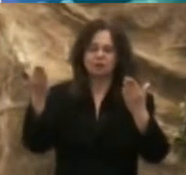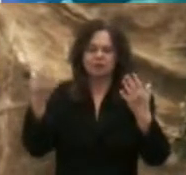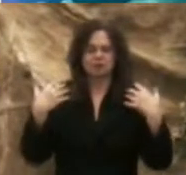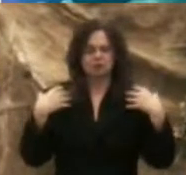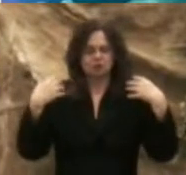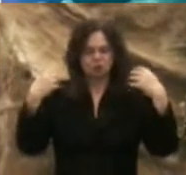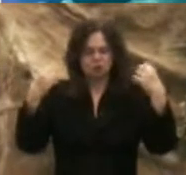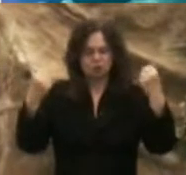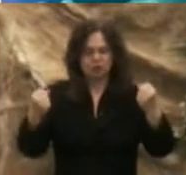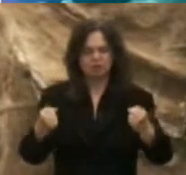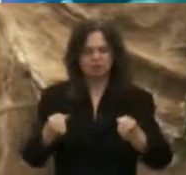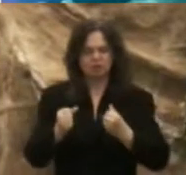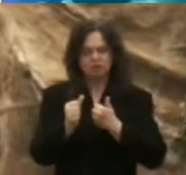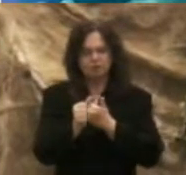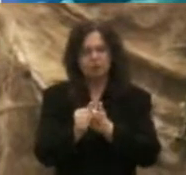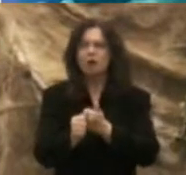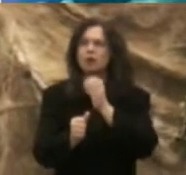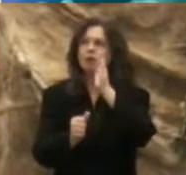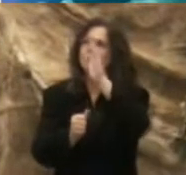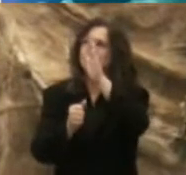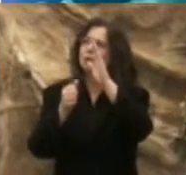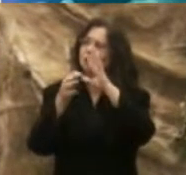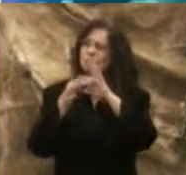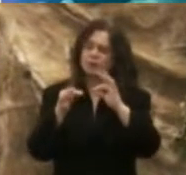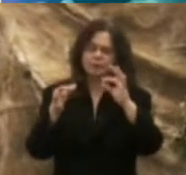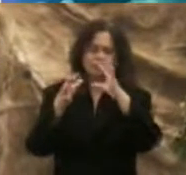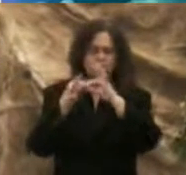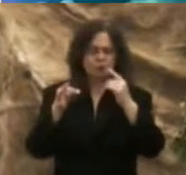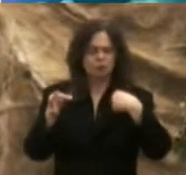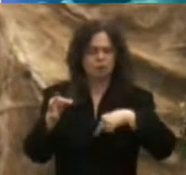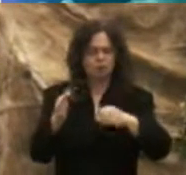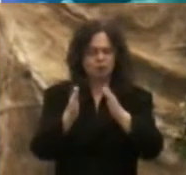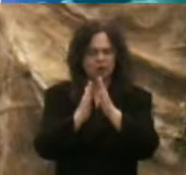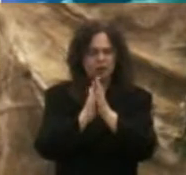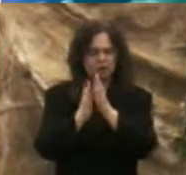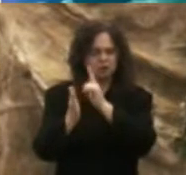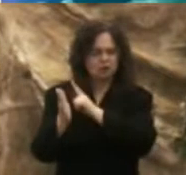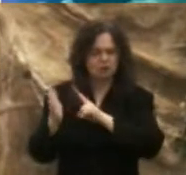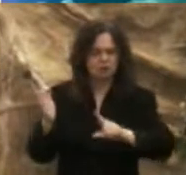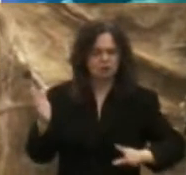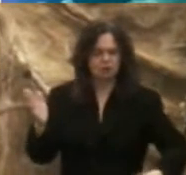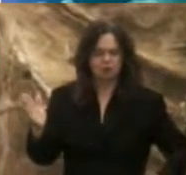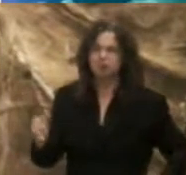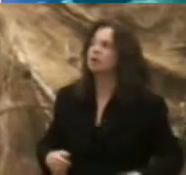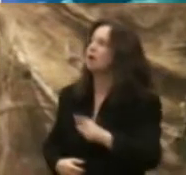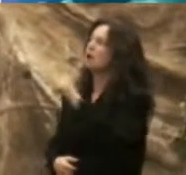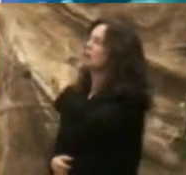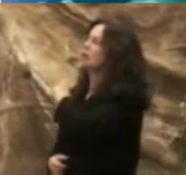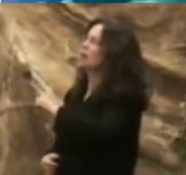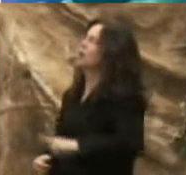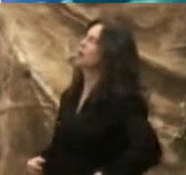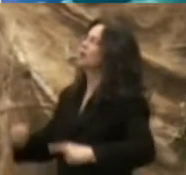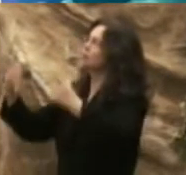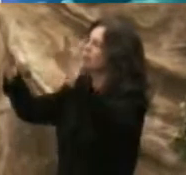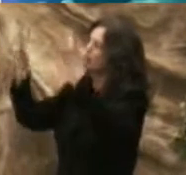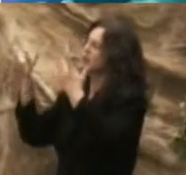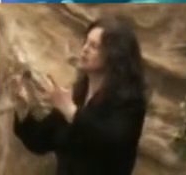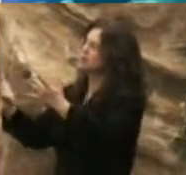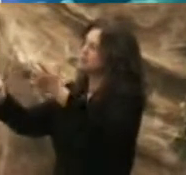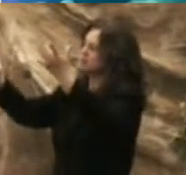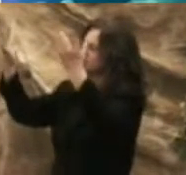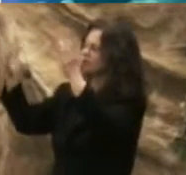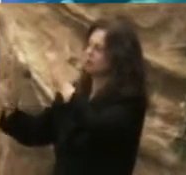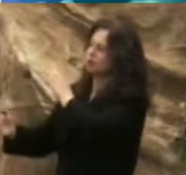your word, let us pray to the Lord. Have mercy,